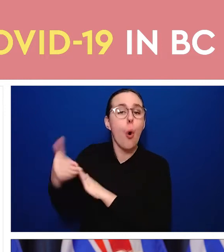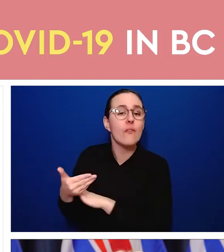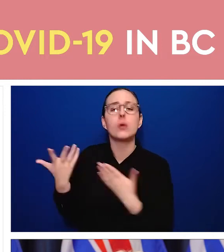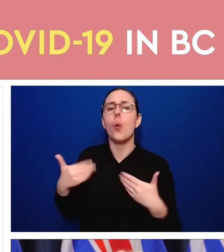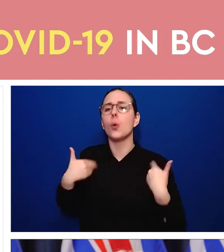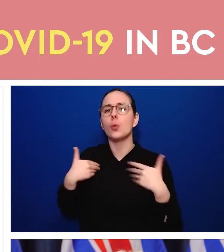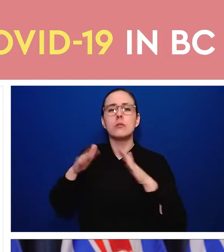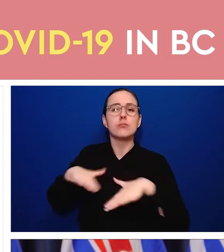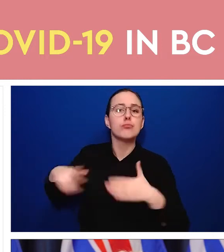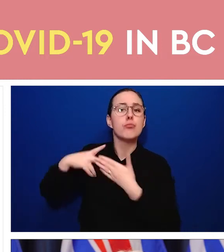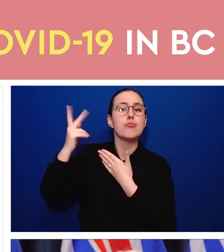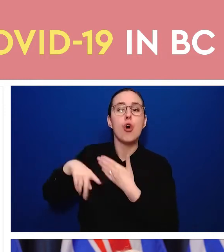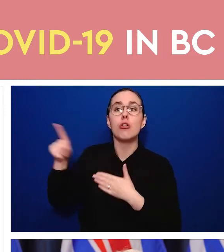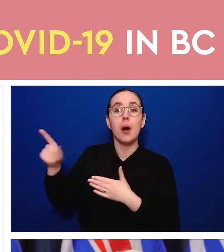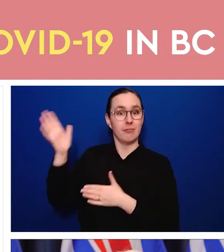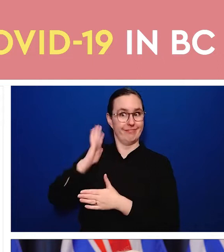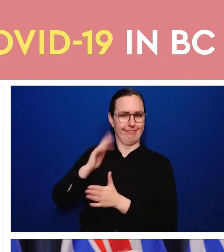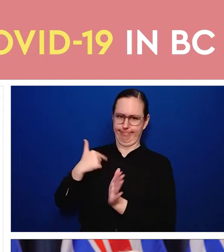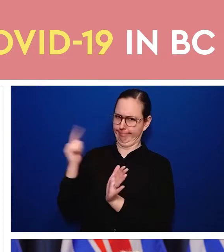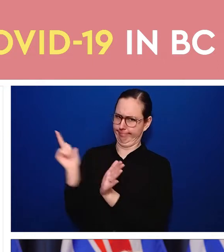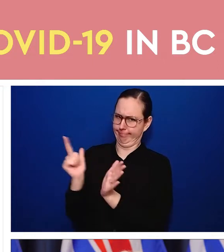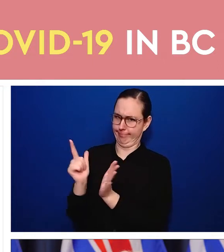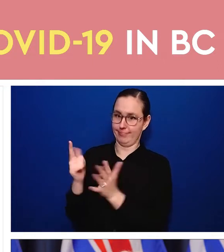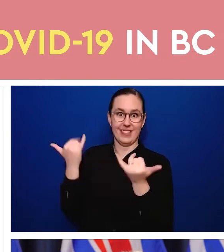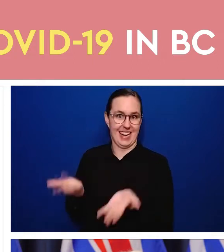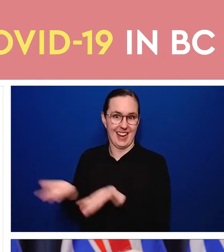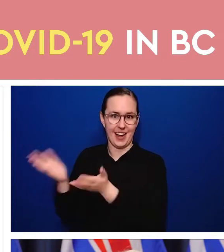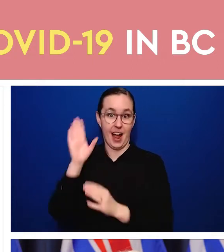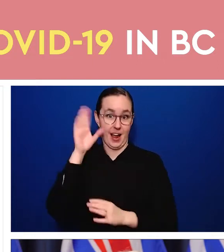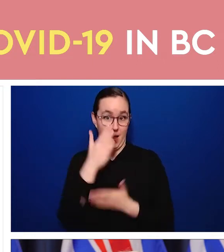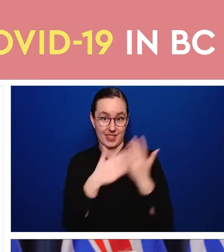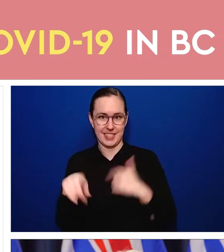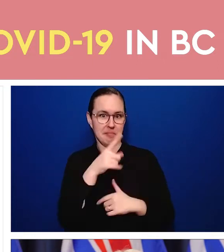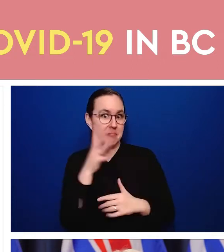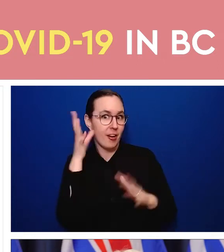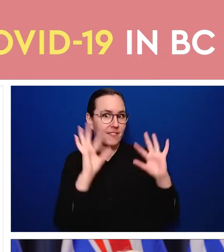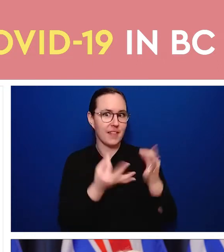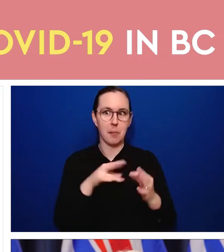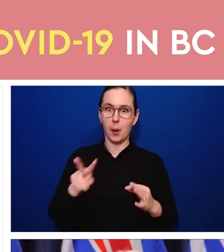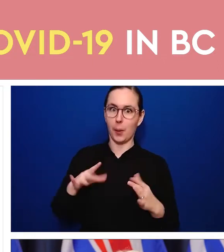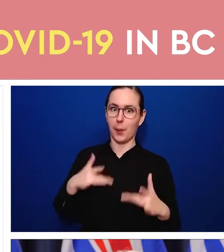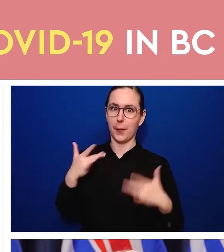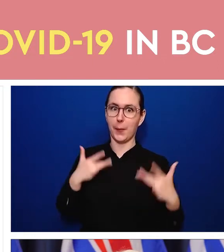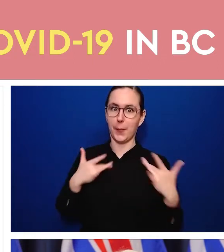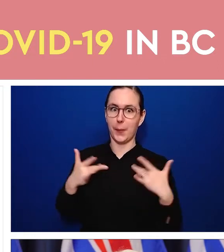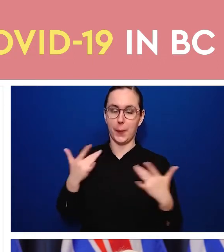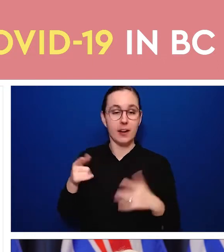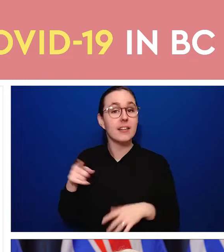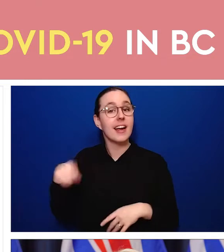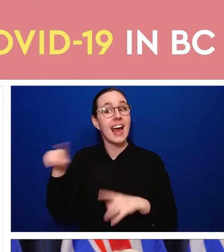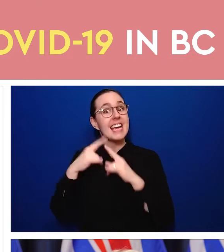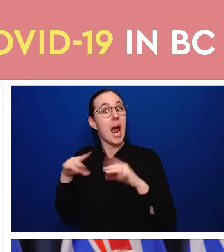parents in particular, and camp operators. This was the order that required that a specific COVID safety plan